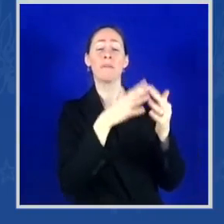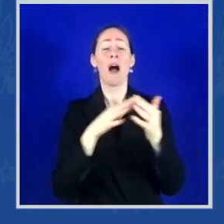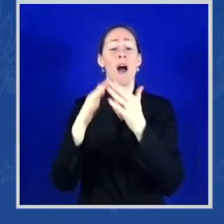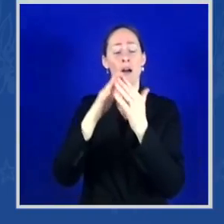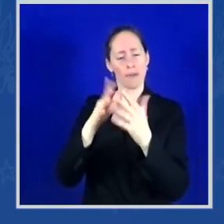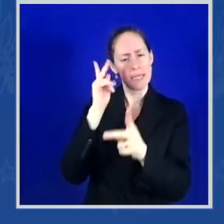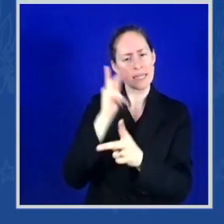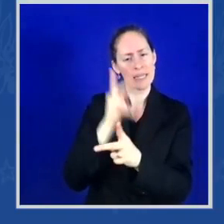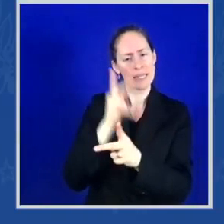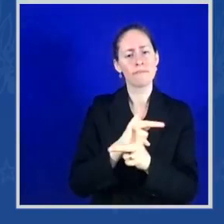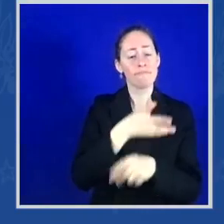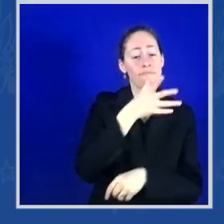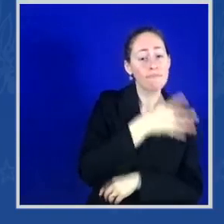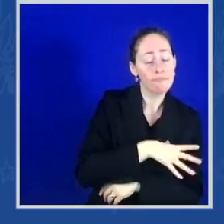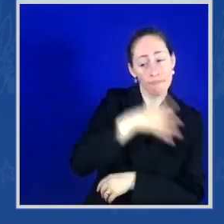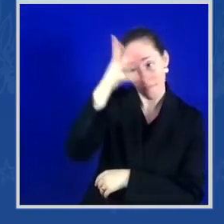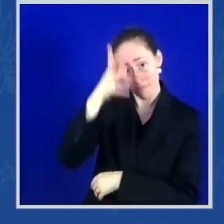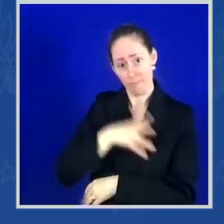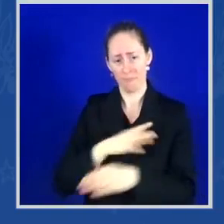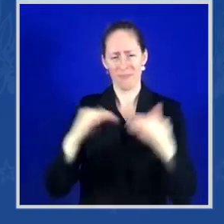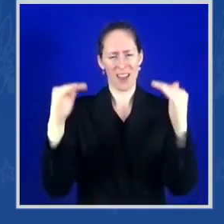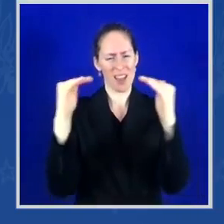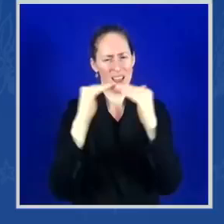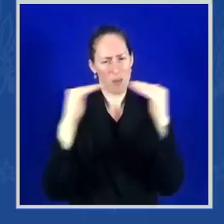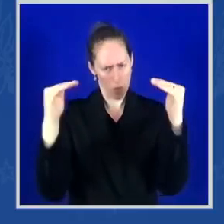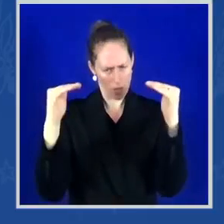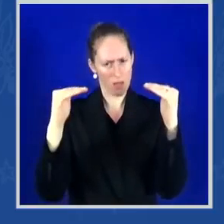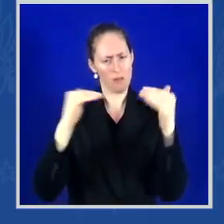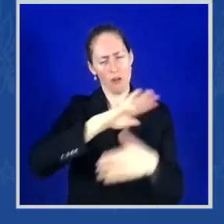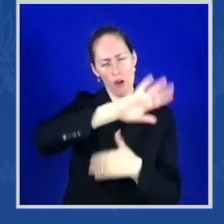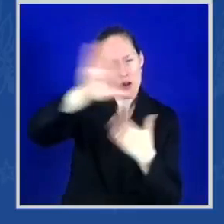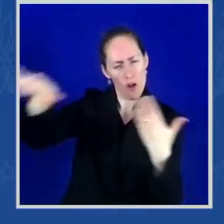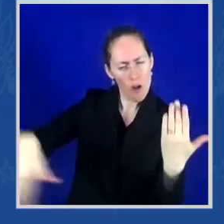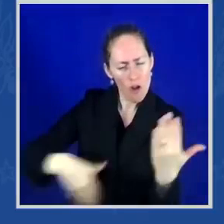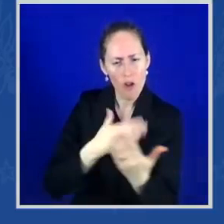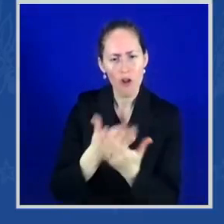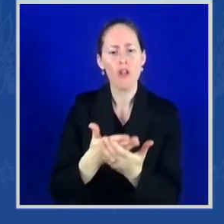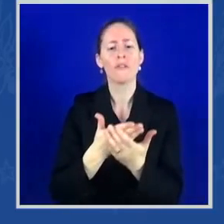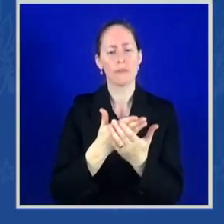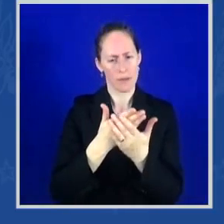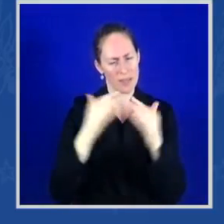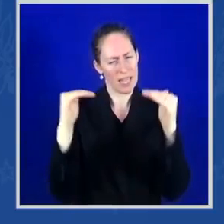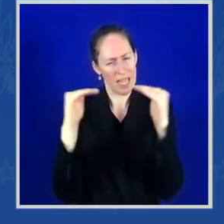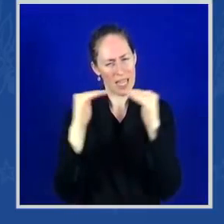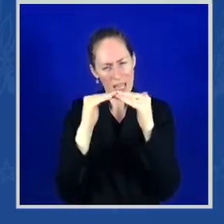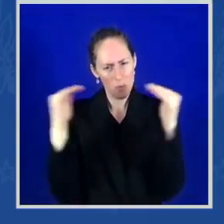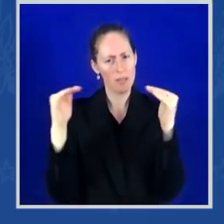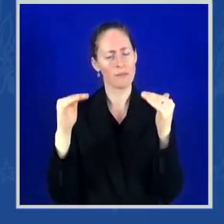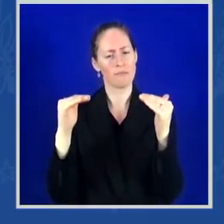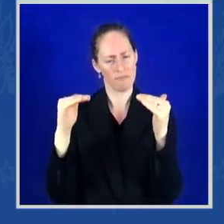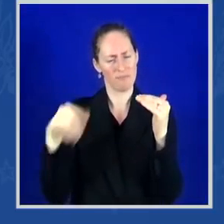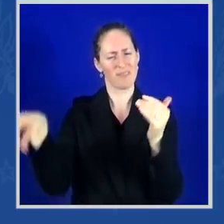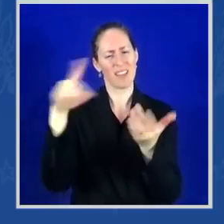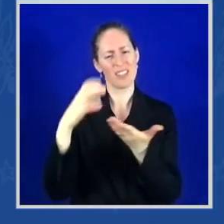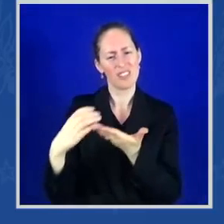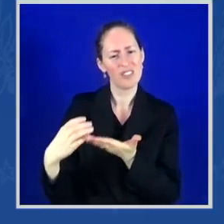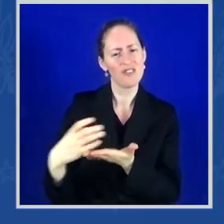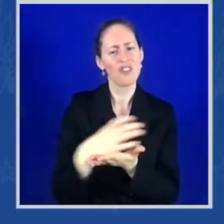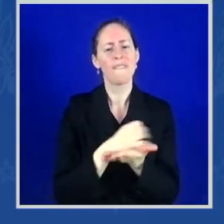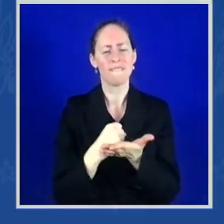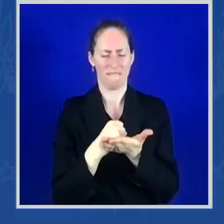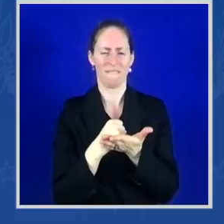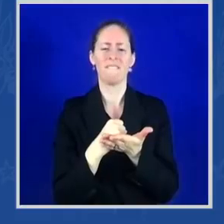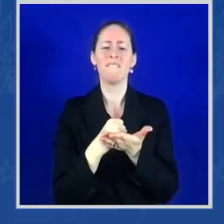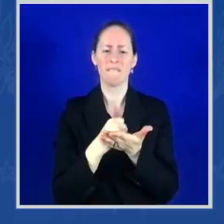equal, that all women and men equally deserve to be treated with dignity, that all men